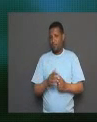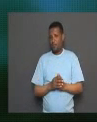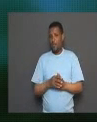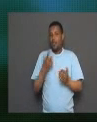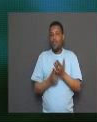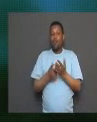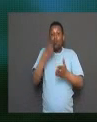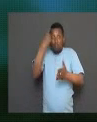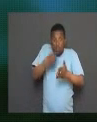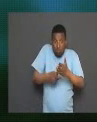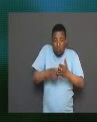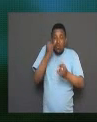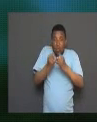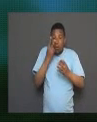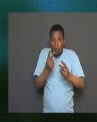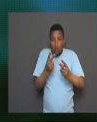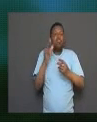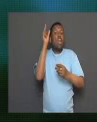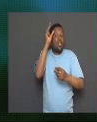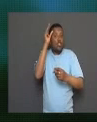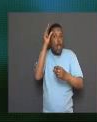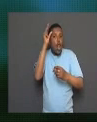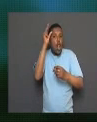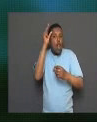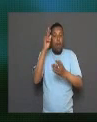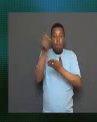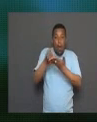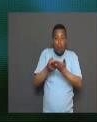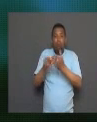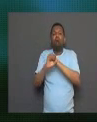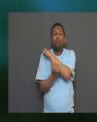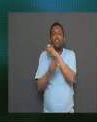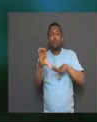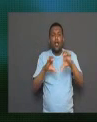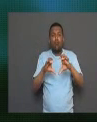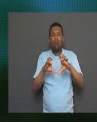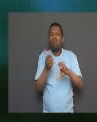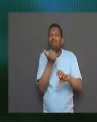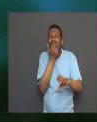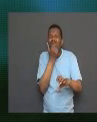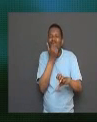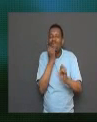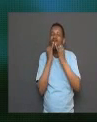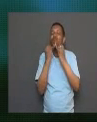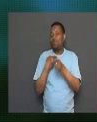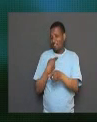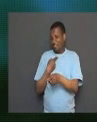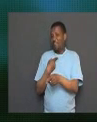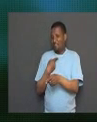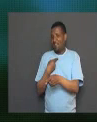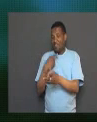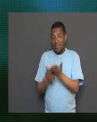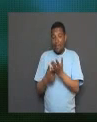As a result, traditional maps were frequently based on incorrect information